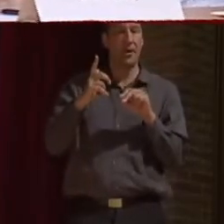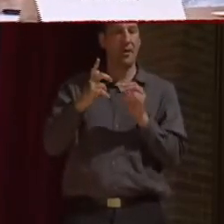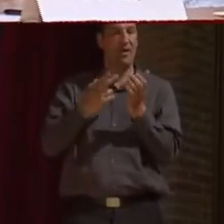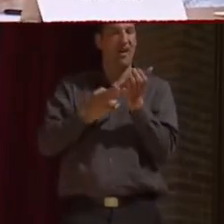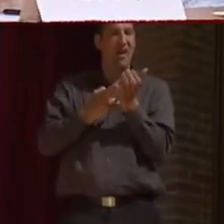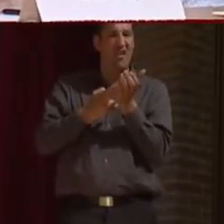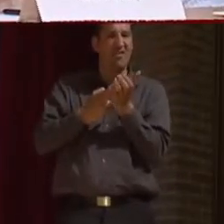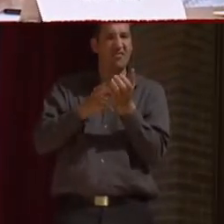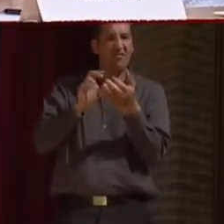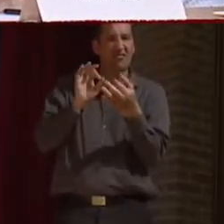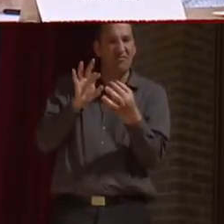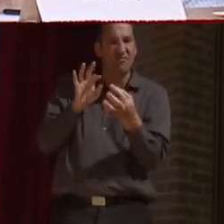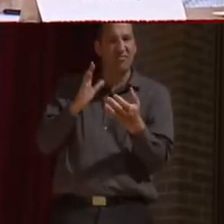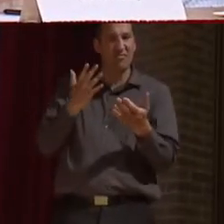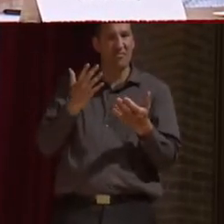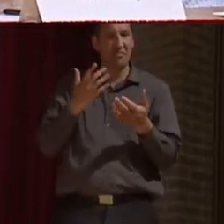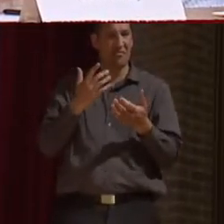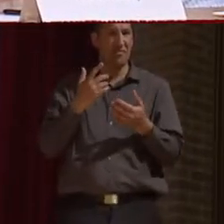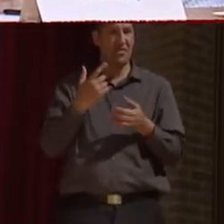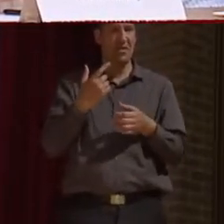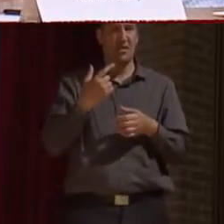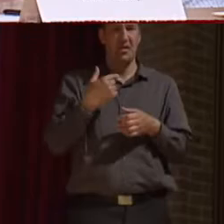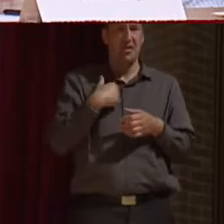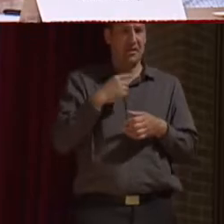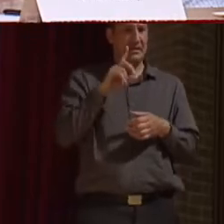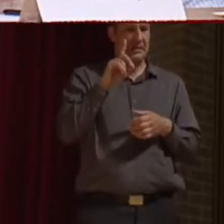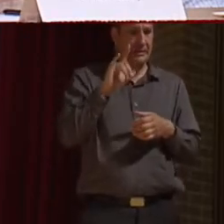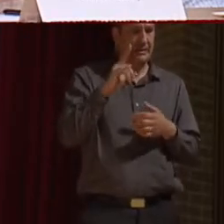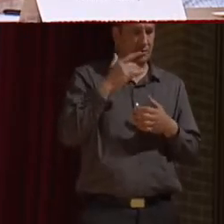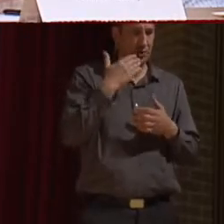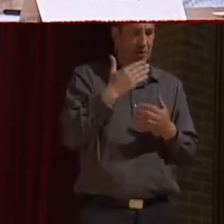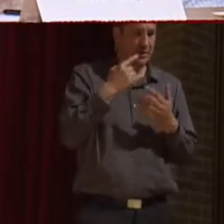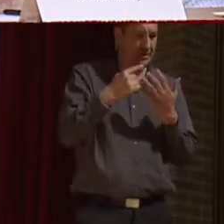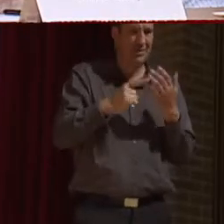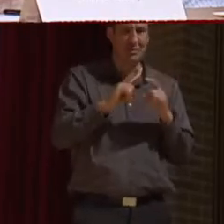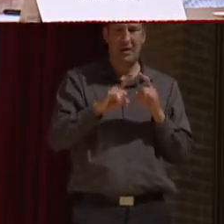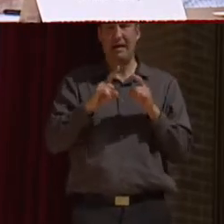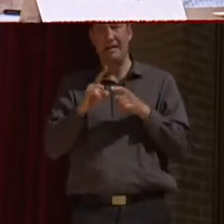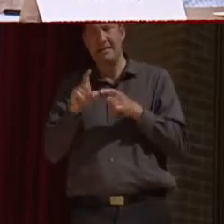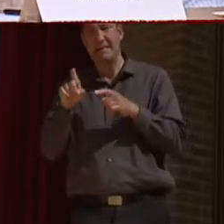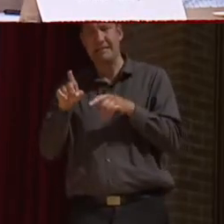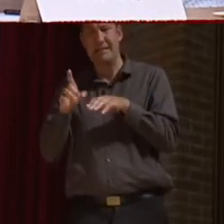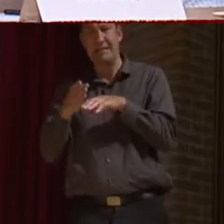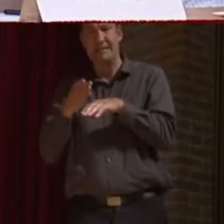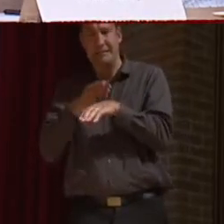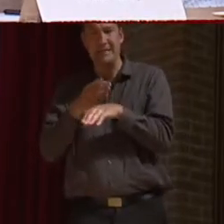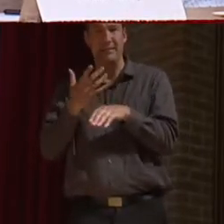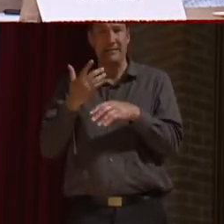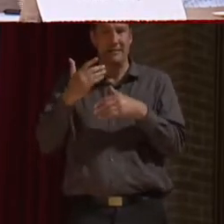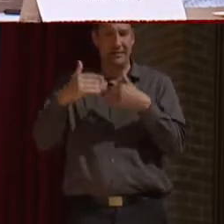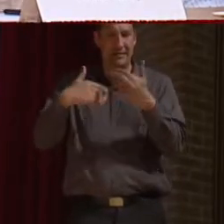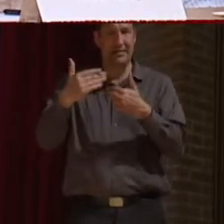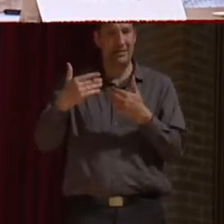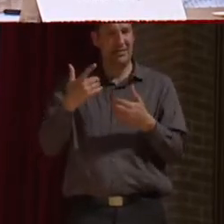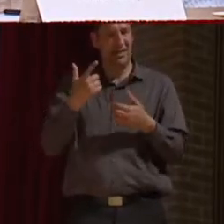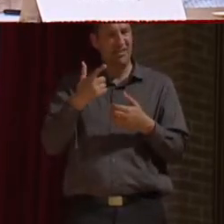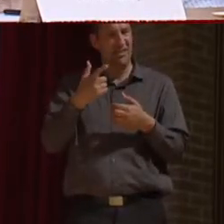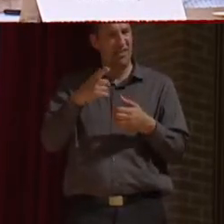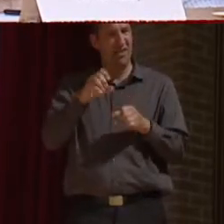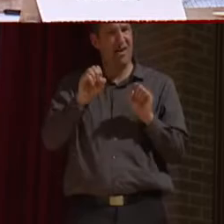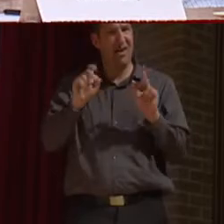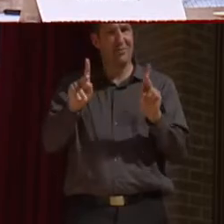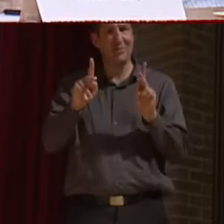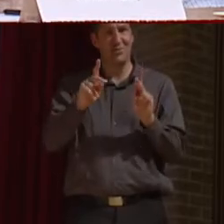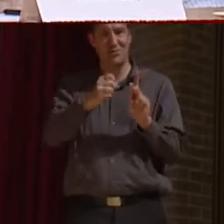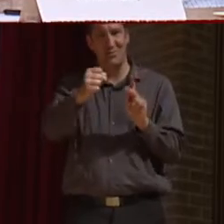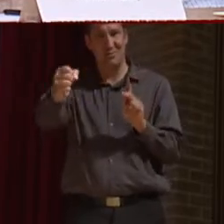what went well, what could be a work in progress, what comes next, because some of it is just getting them to have the opportunity